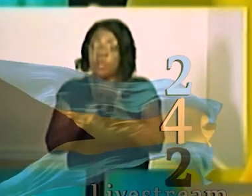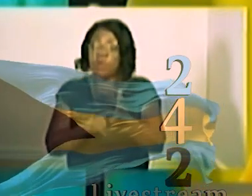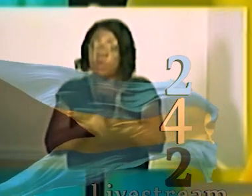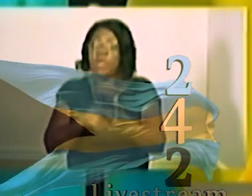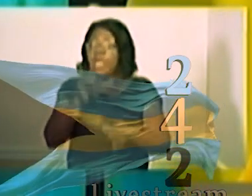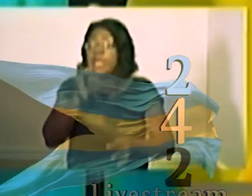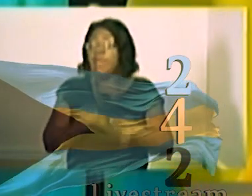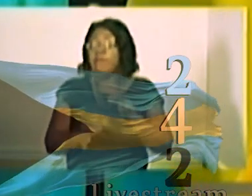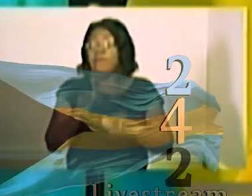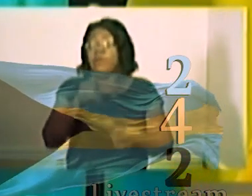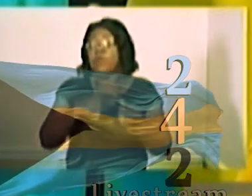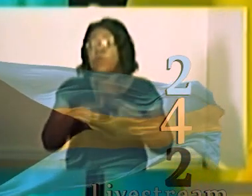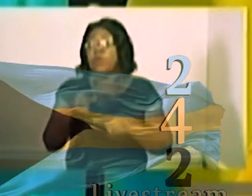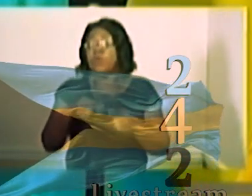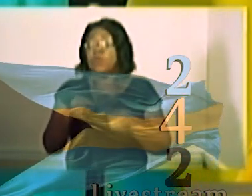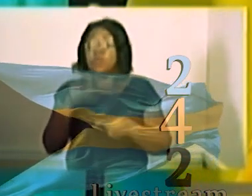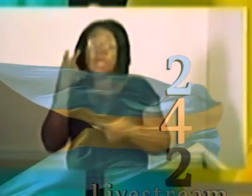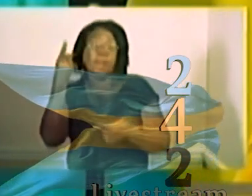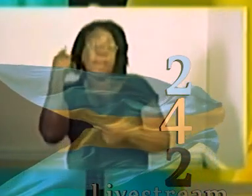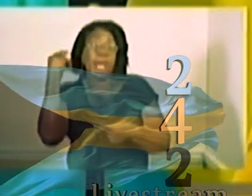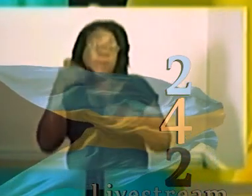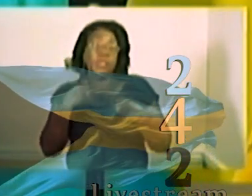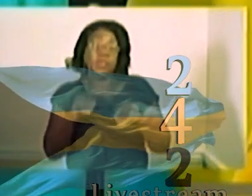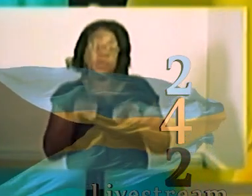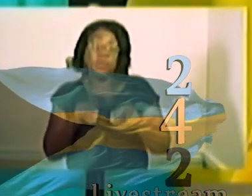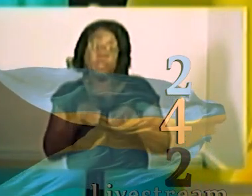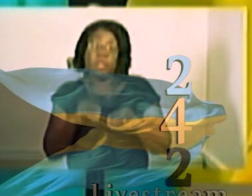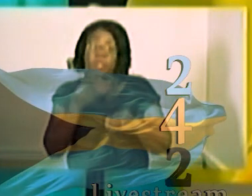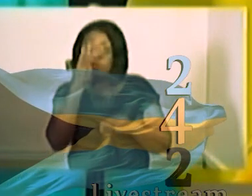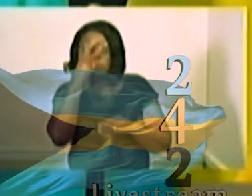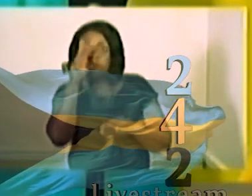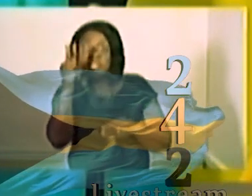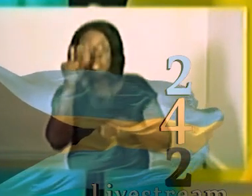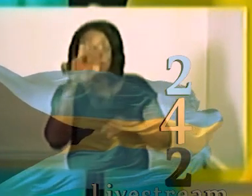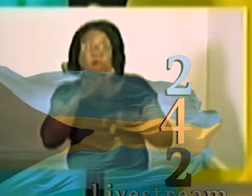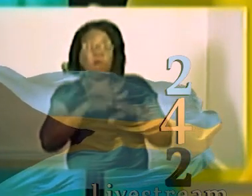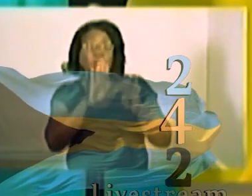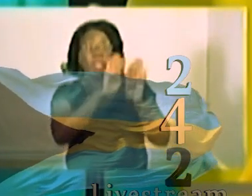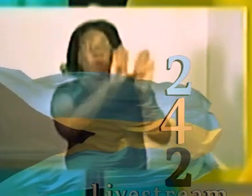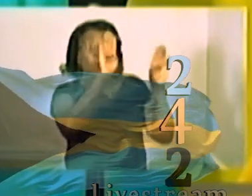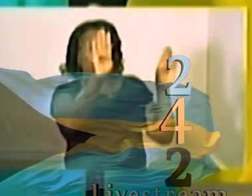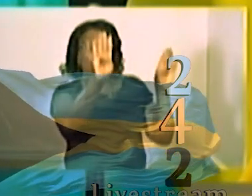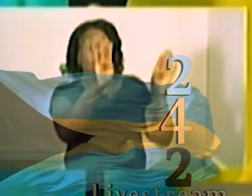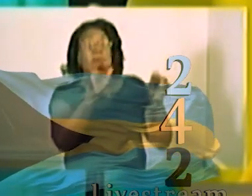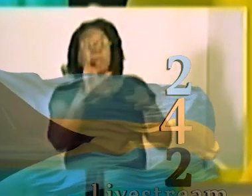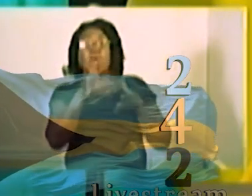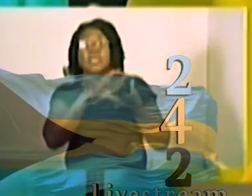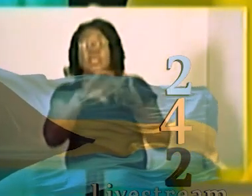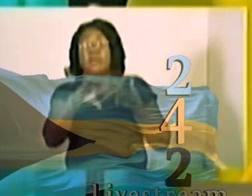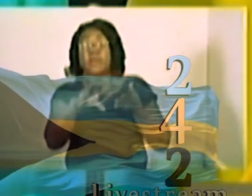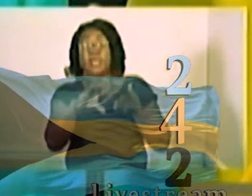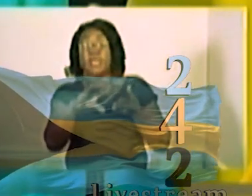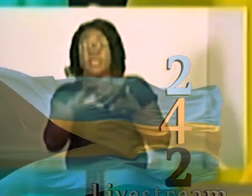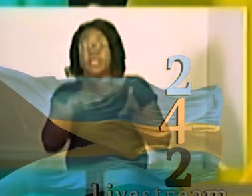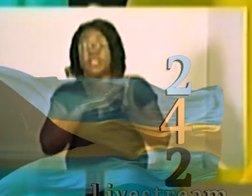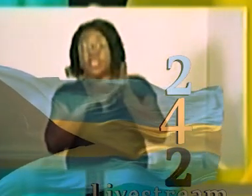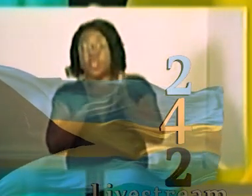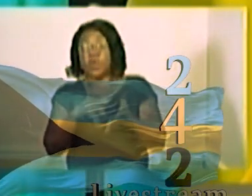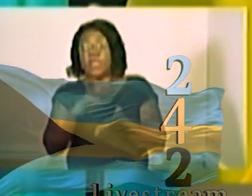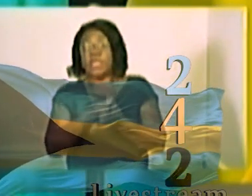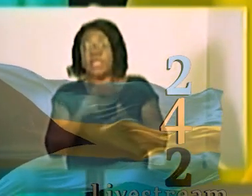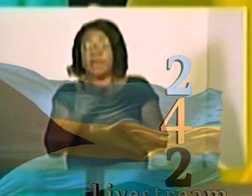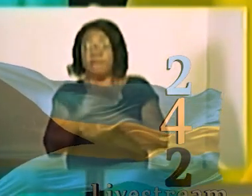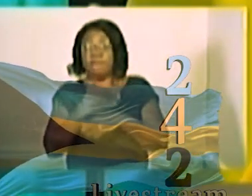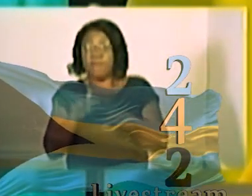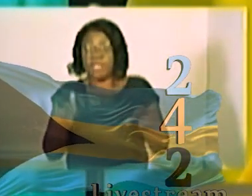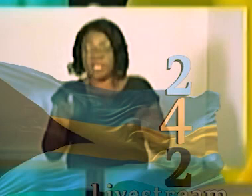parlor, you should observe a certificate that they have participated and completed and have